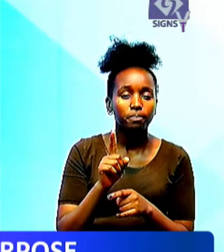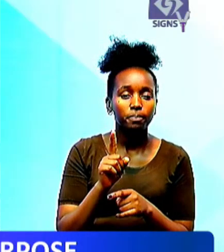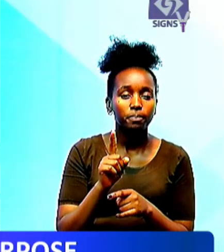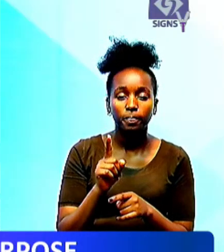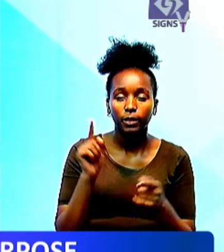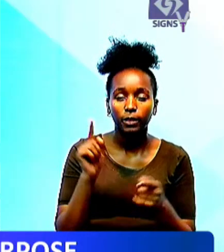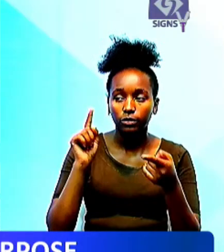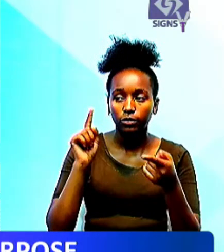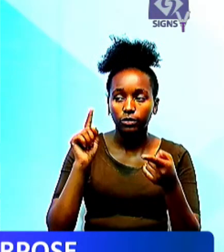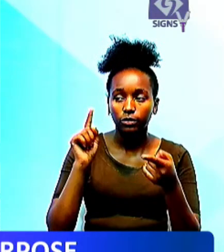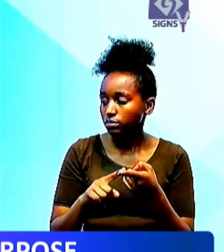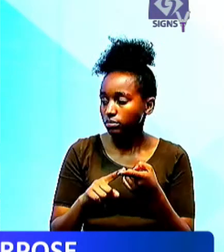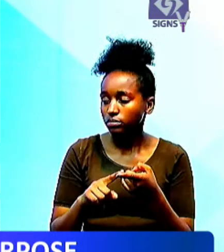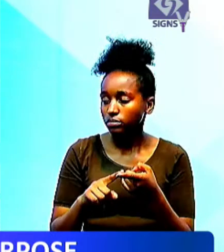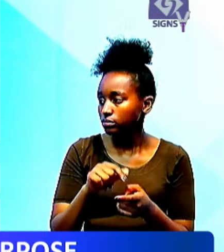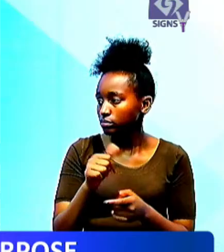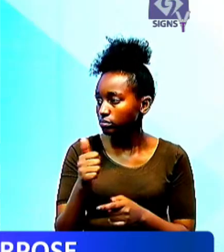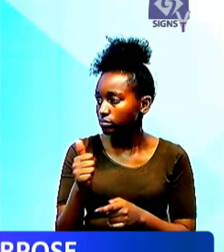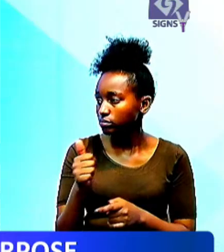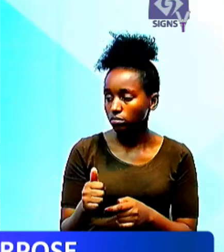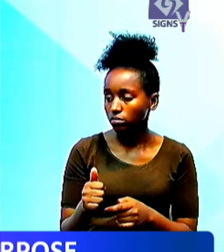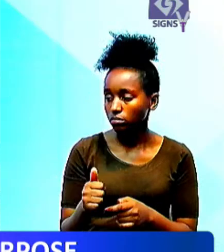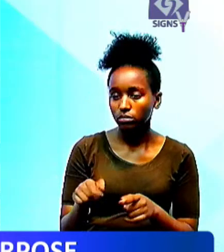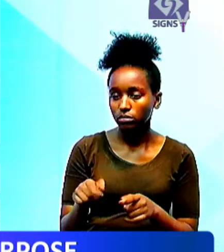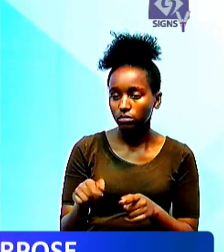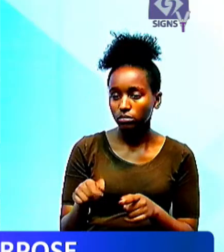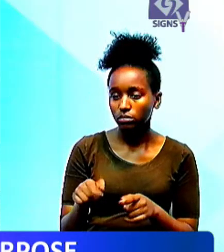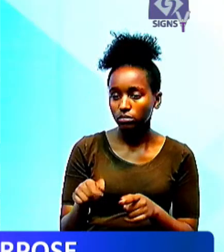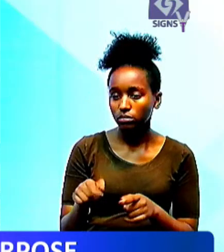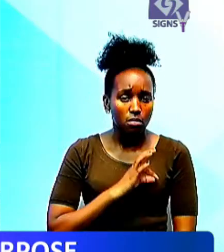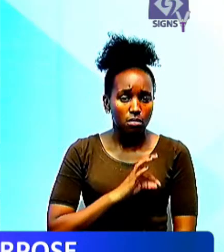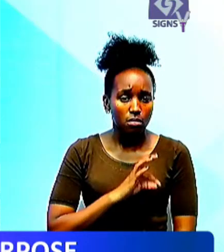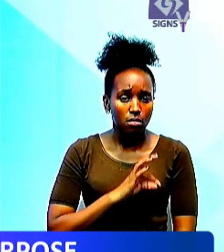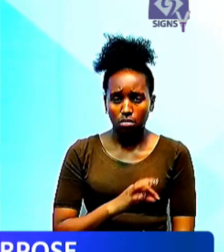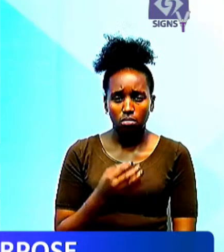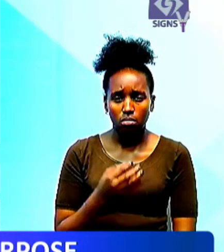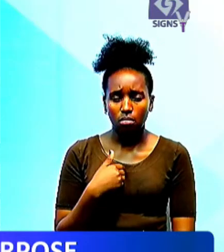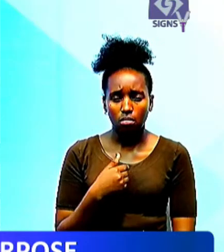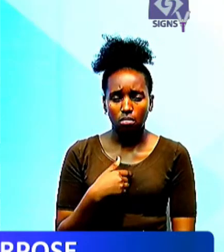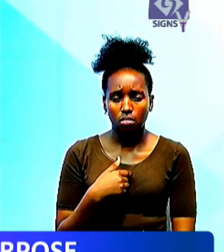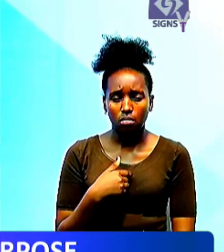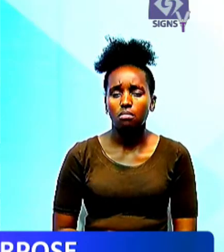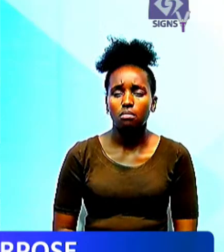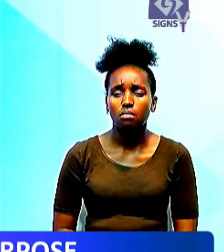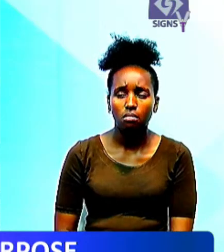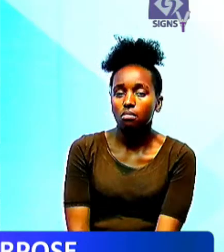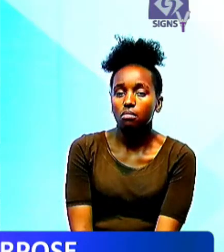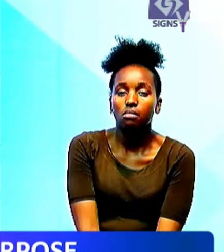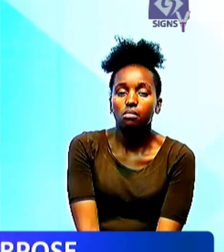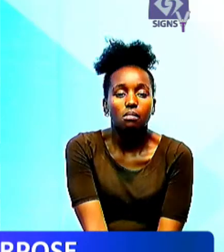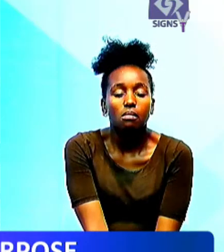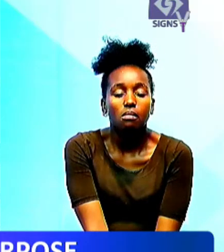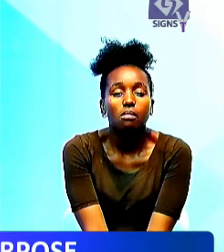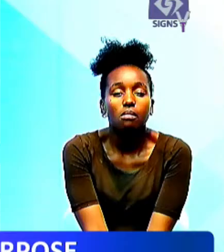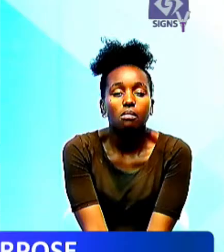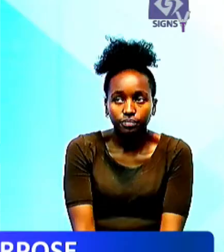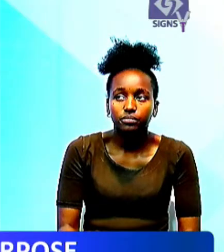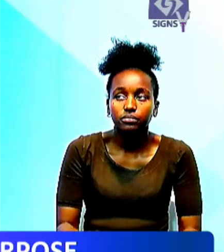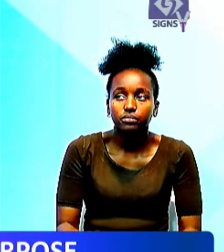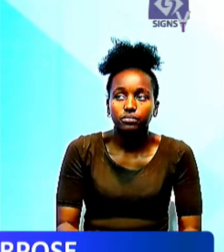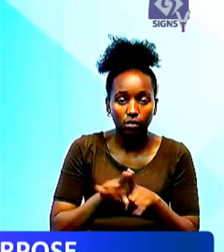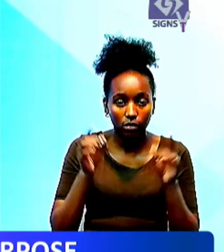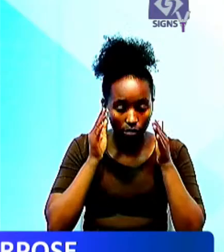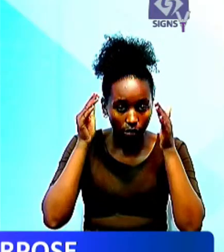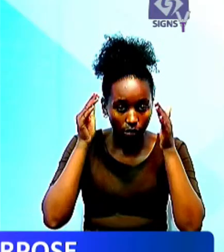the coin to the other. You're able to gain from this. Maybe you have Ethereum, you have whatever. You're able to buy this and see how much you are gaining. But